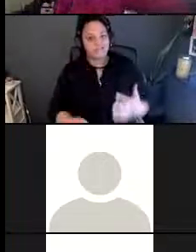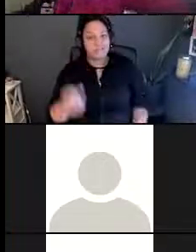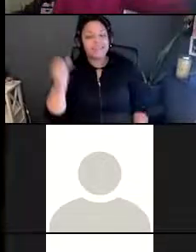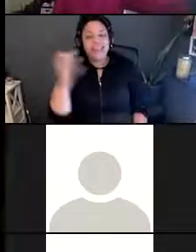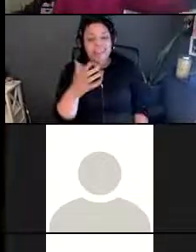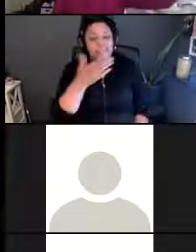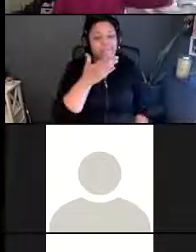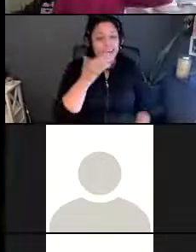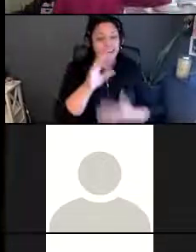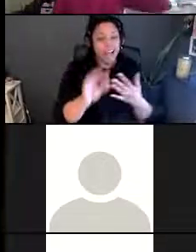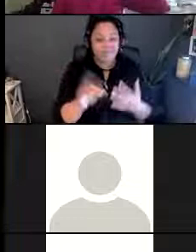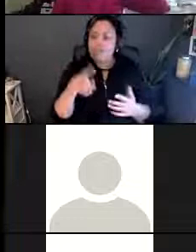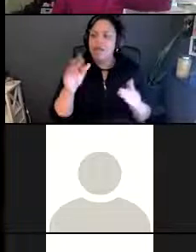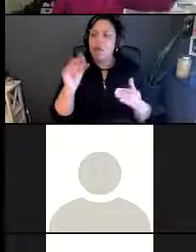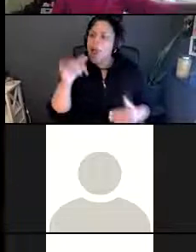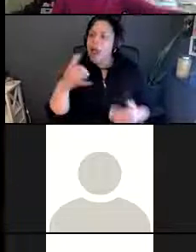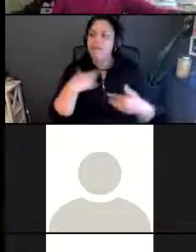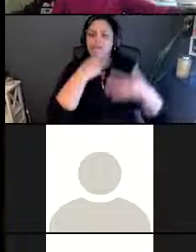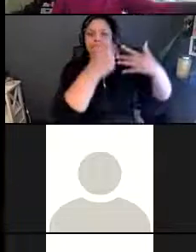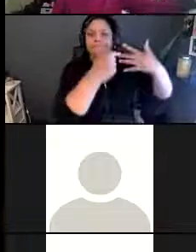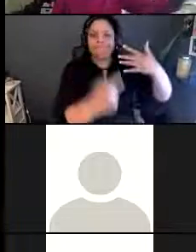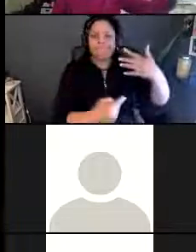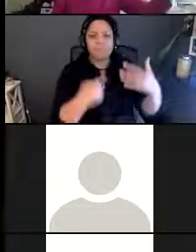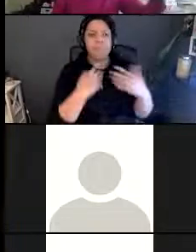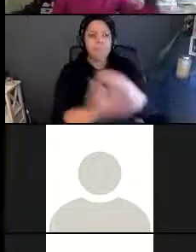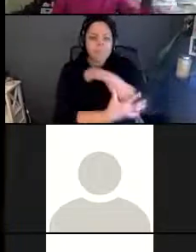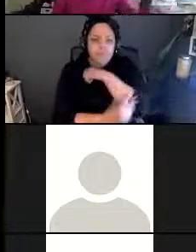option for getting out of poverty